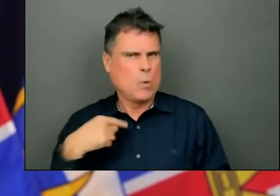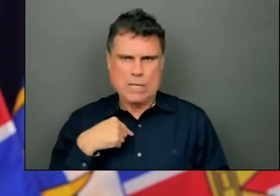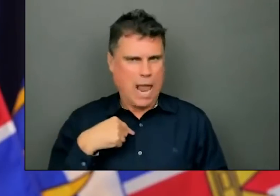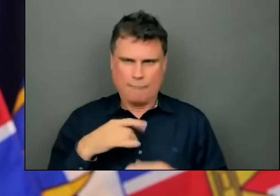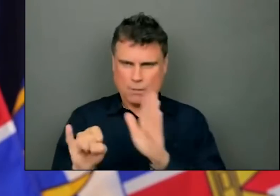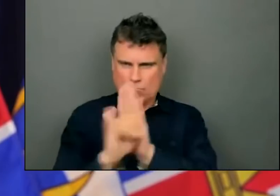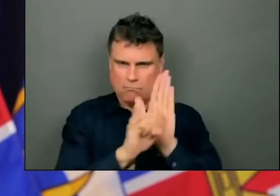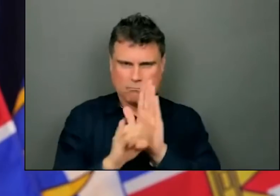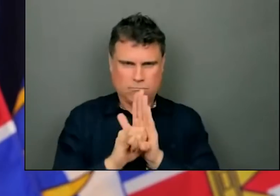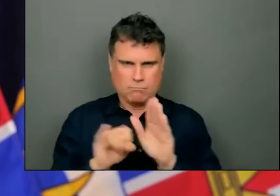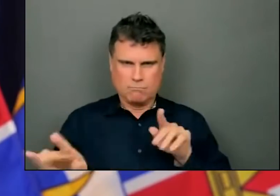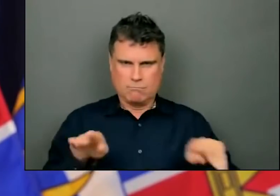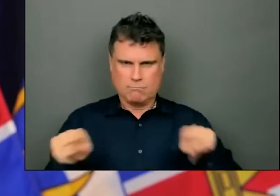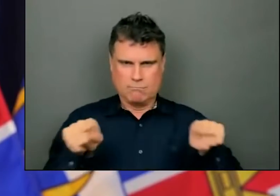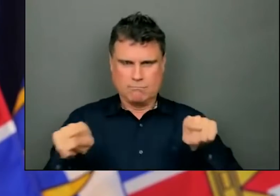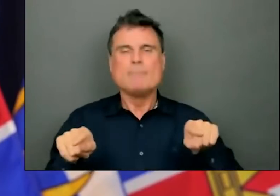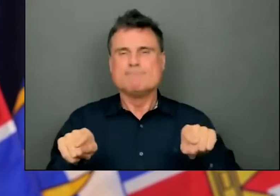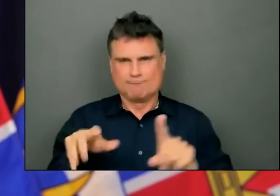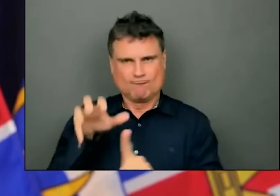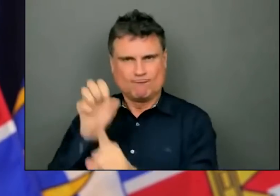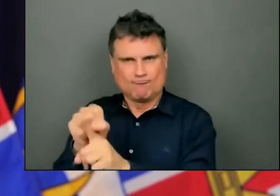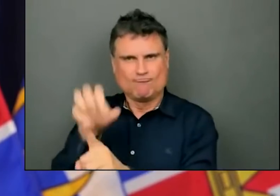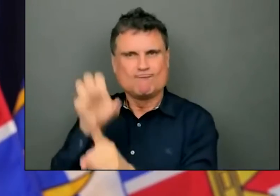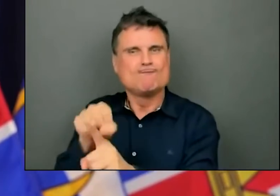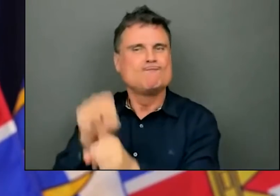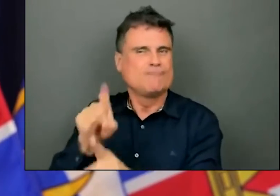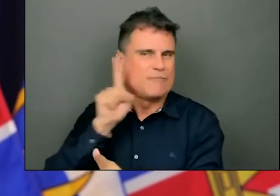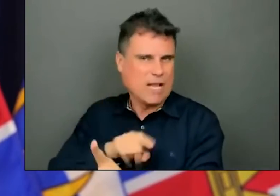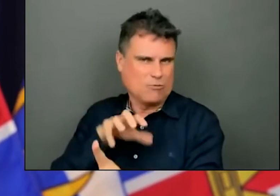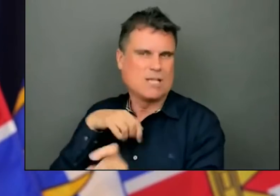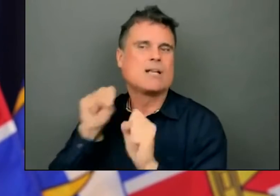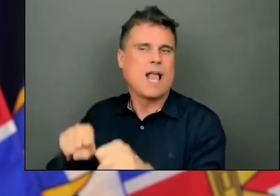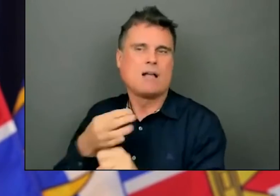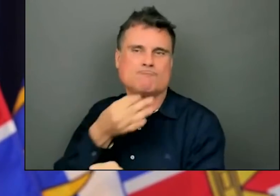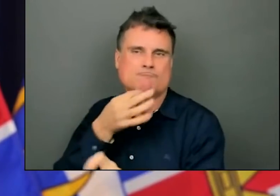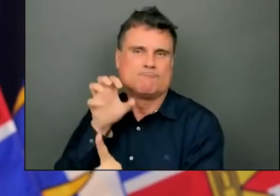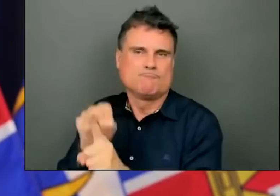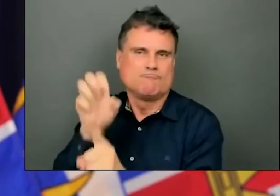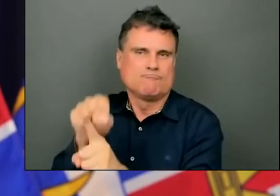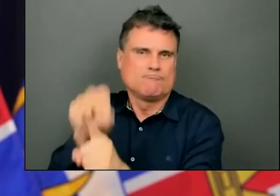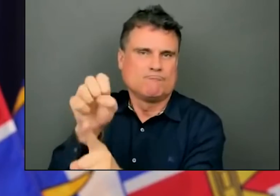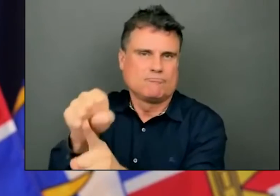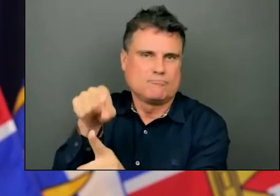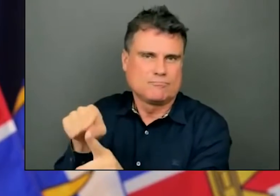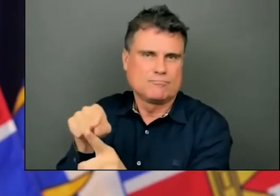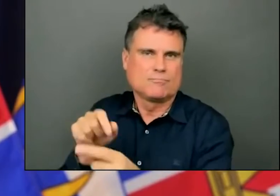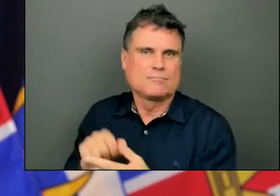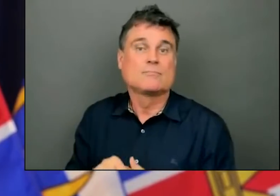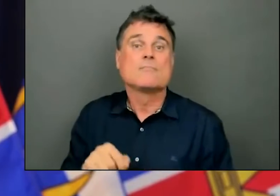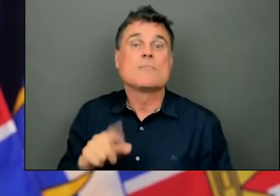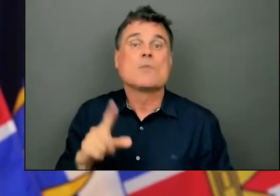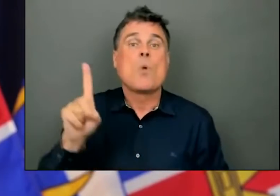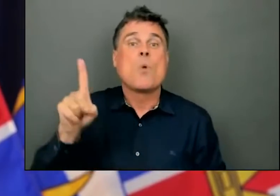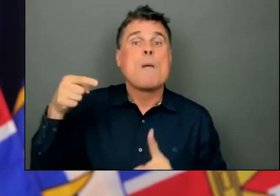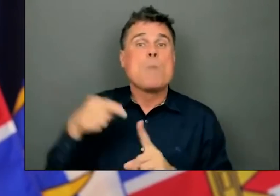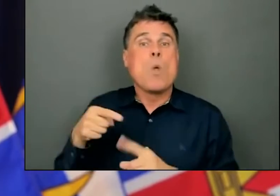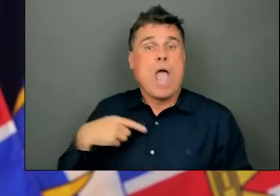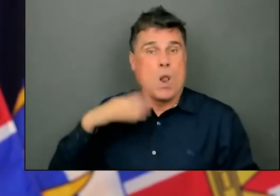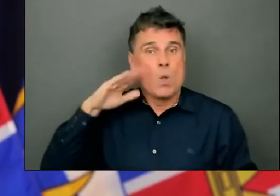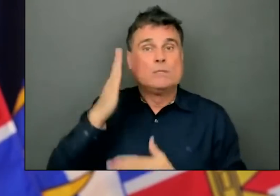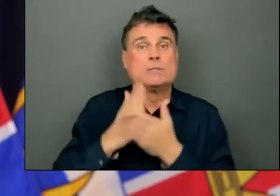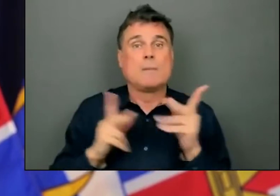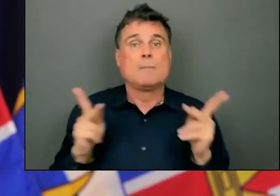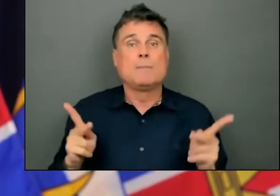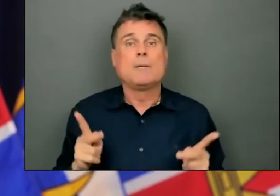IMSS-BC program, has. And if needed, when I know there was at one point some people making profit off of